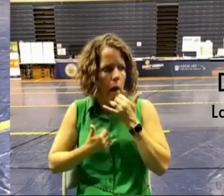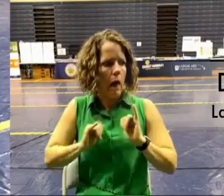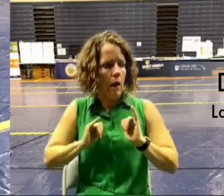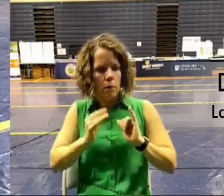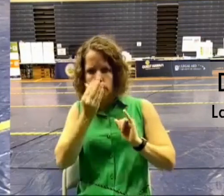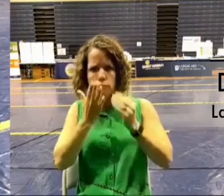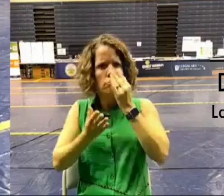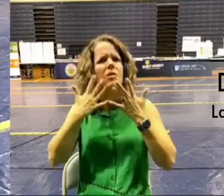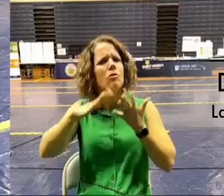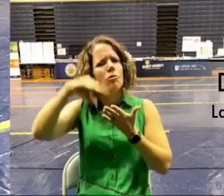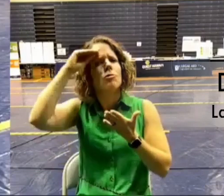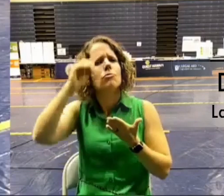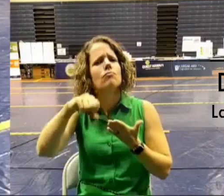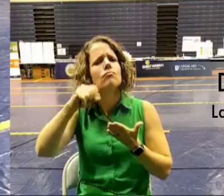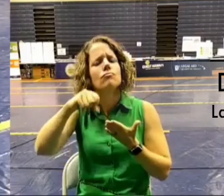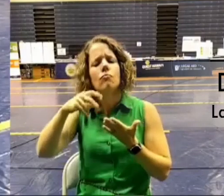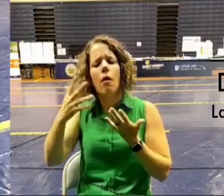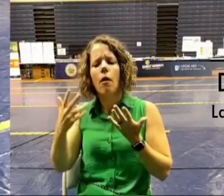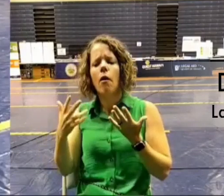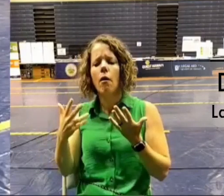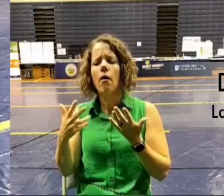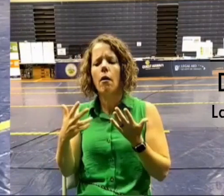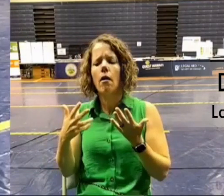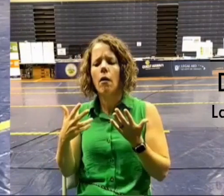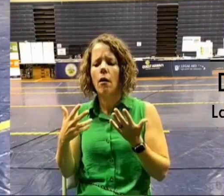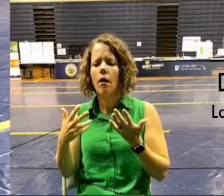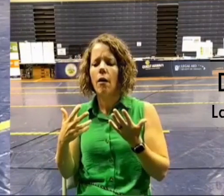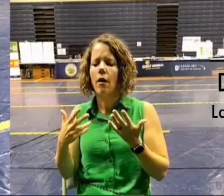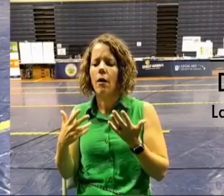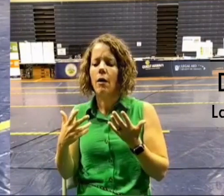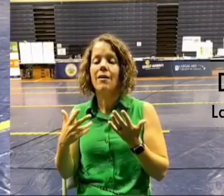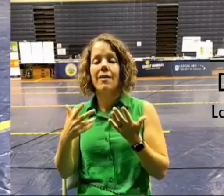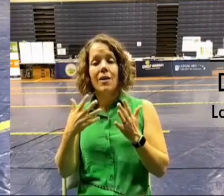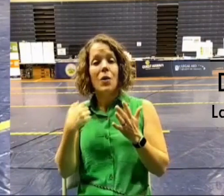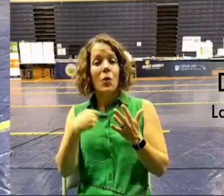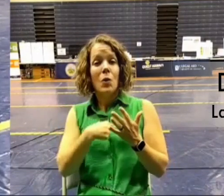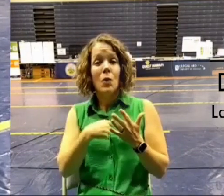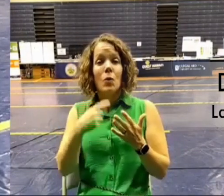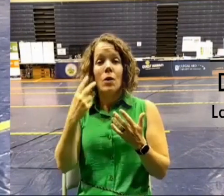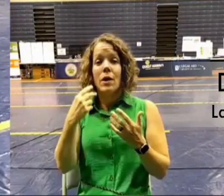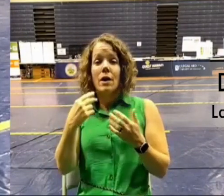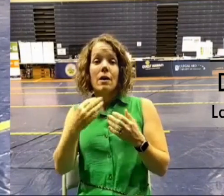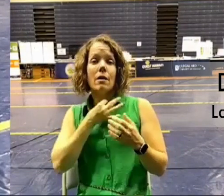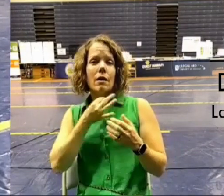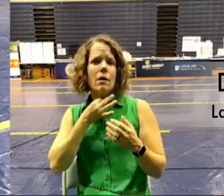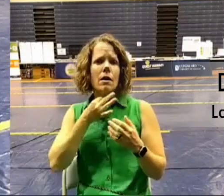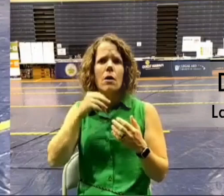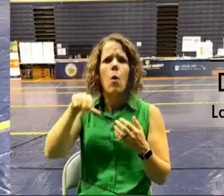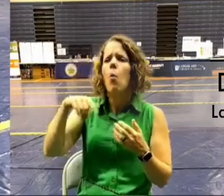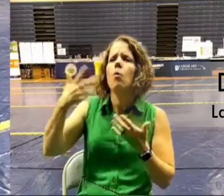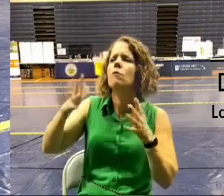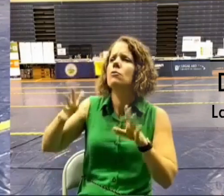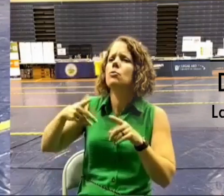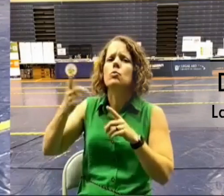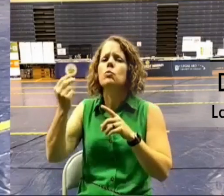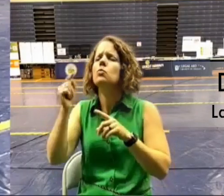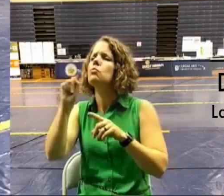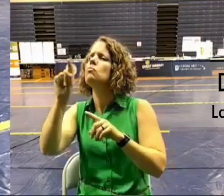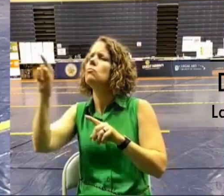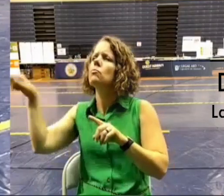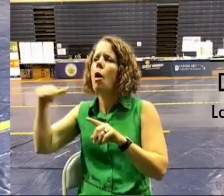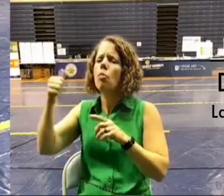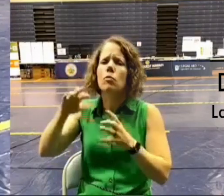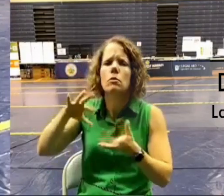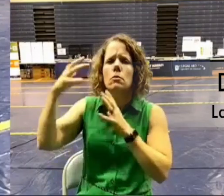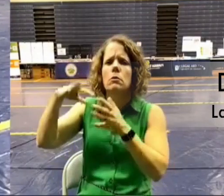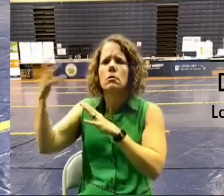learn from those that we have been. You know, we keep looking for that playbook, number one playbook. We're writing the playbook right now